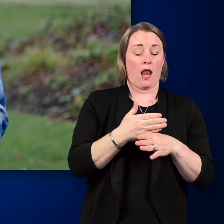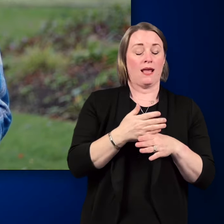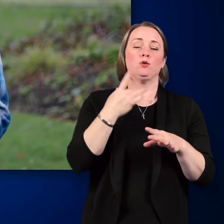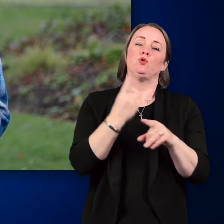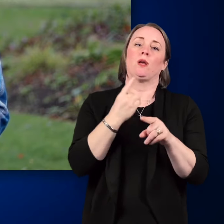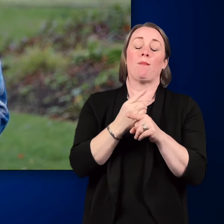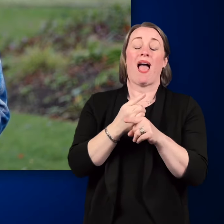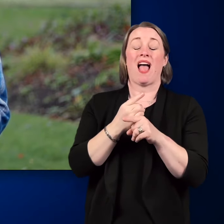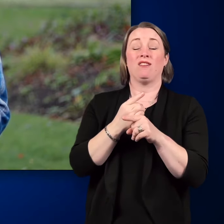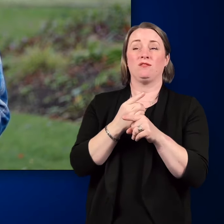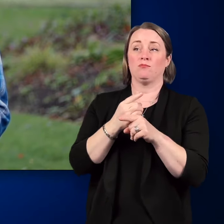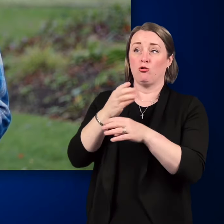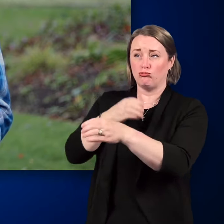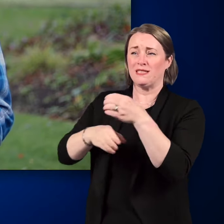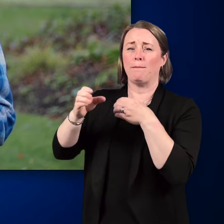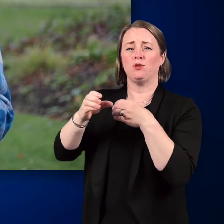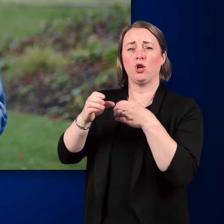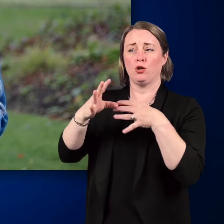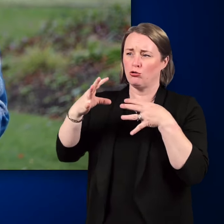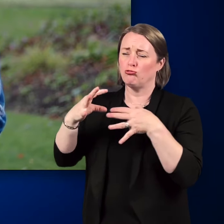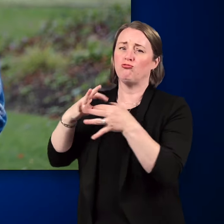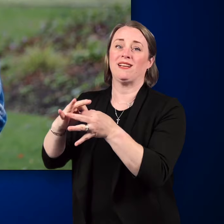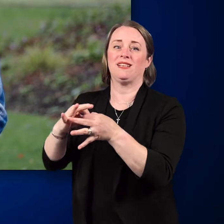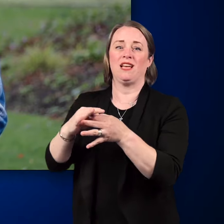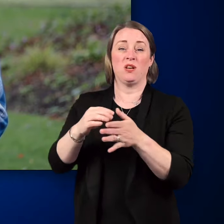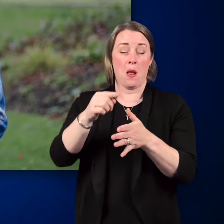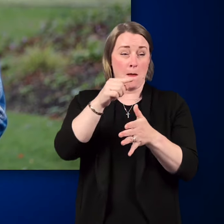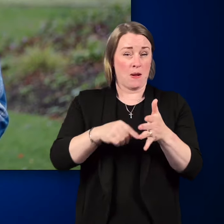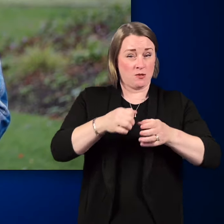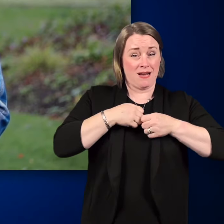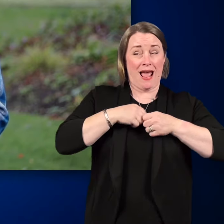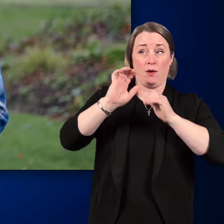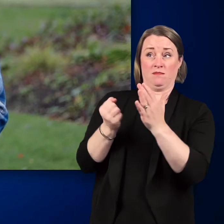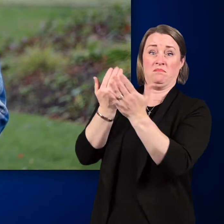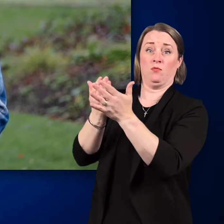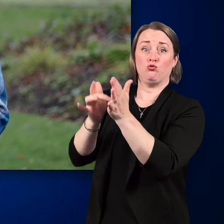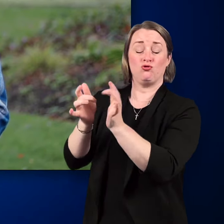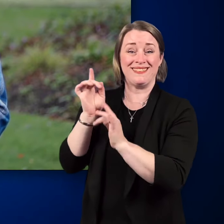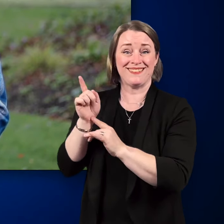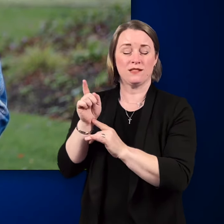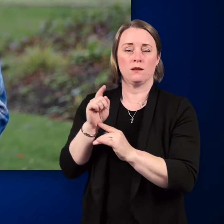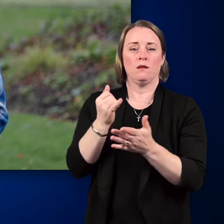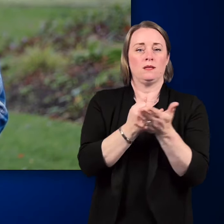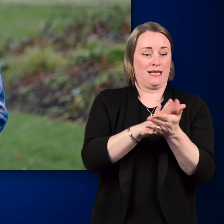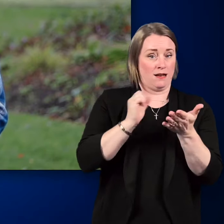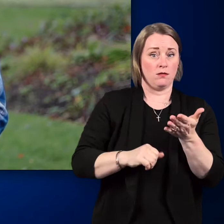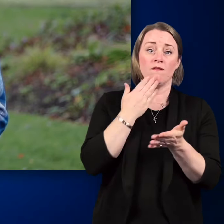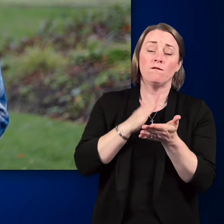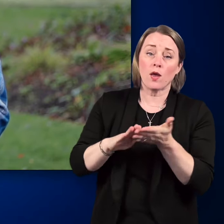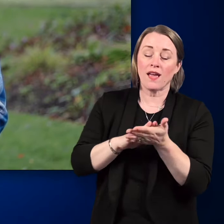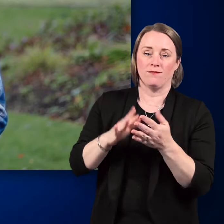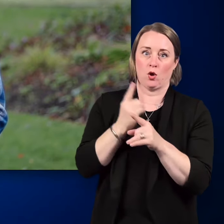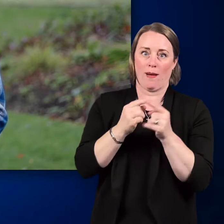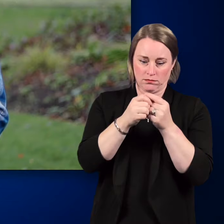with reconciliation, along with penal substitution and forgiveness of sin. There is the fact that on the